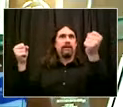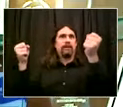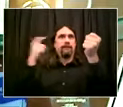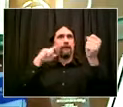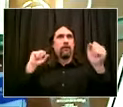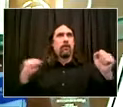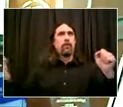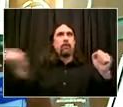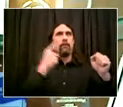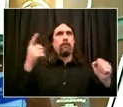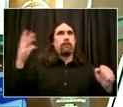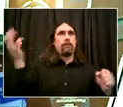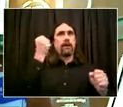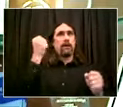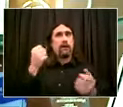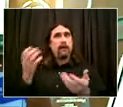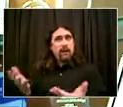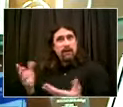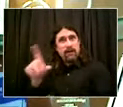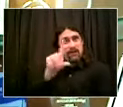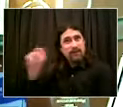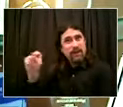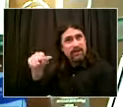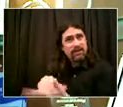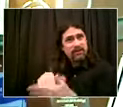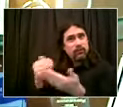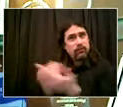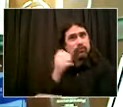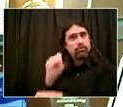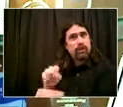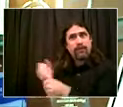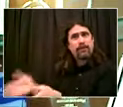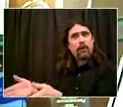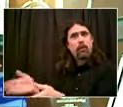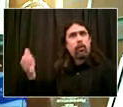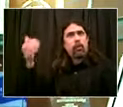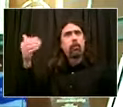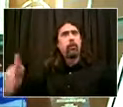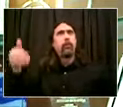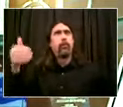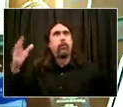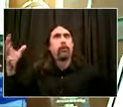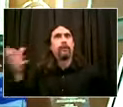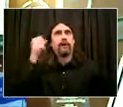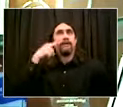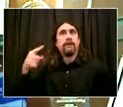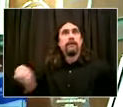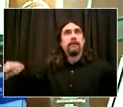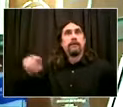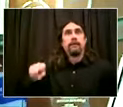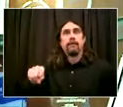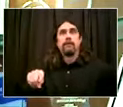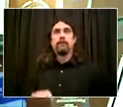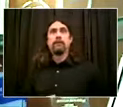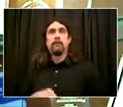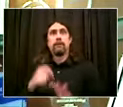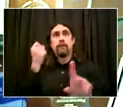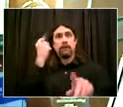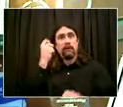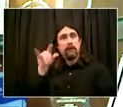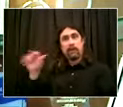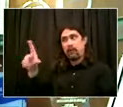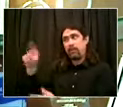union jobs is so critical as we talk about the disparities that we've seen during this pandemic.